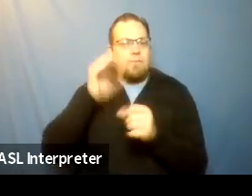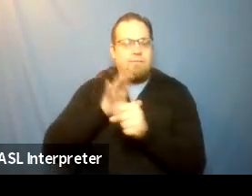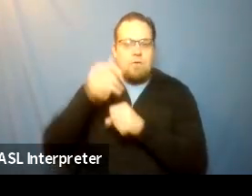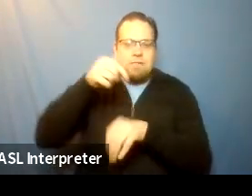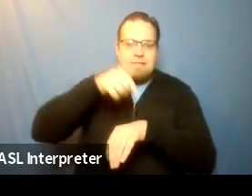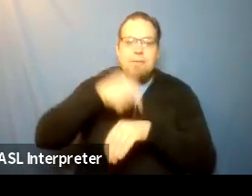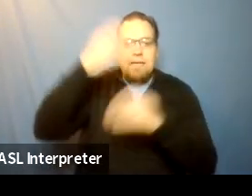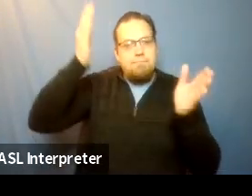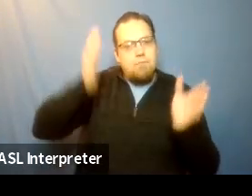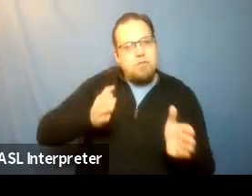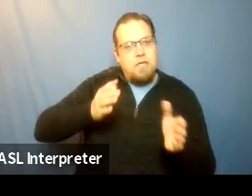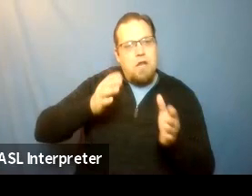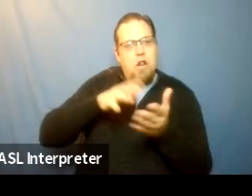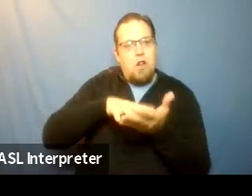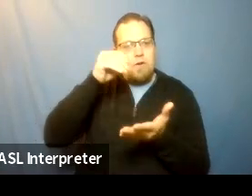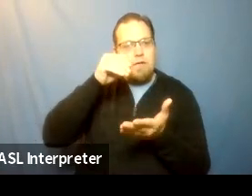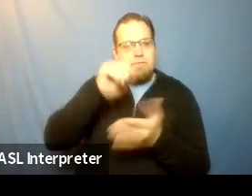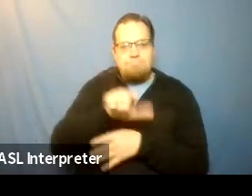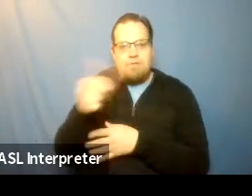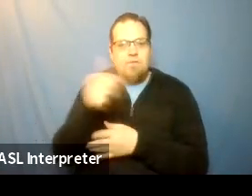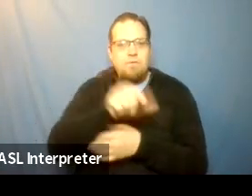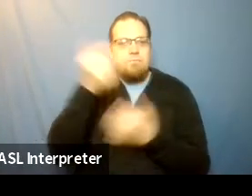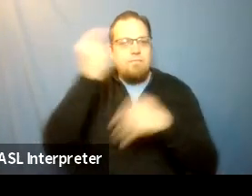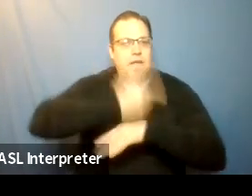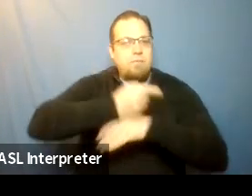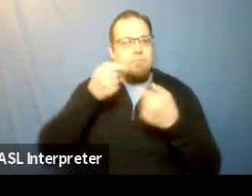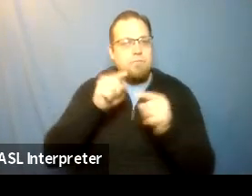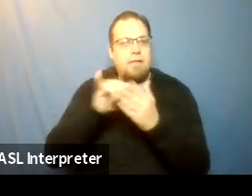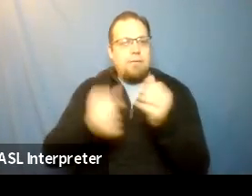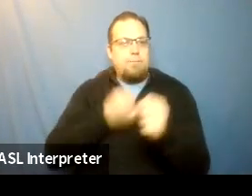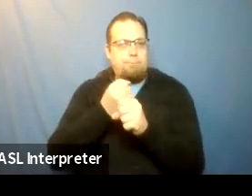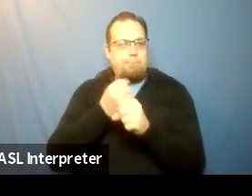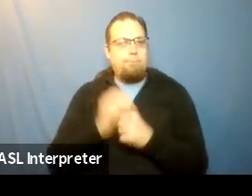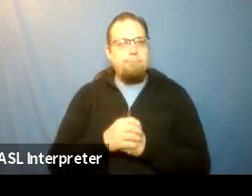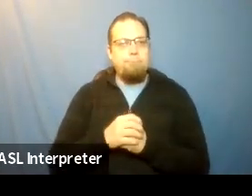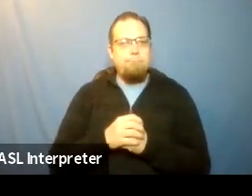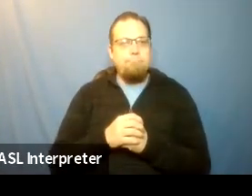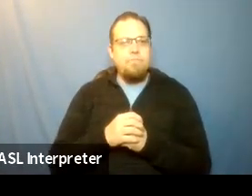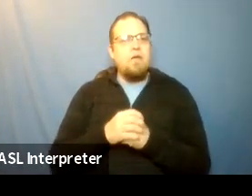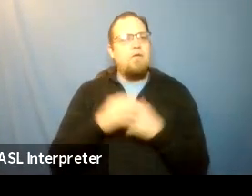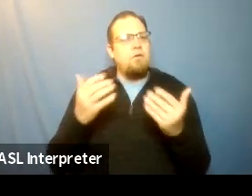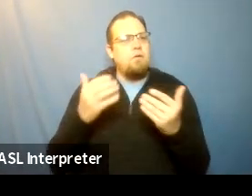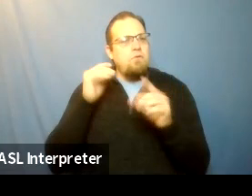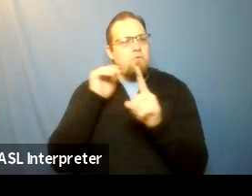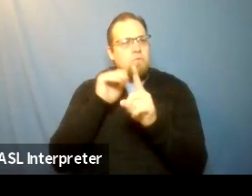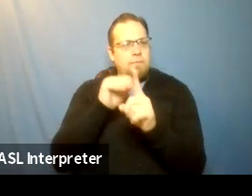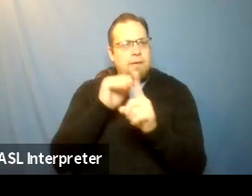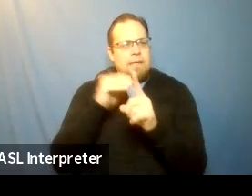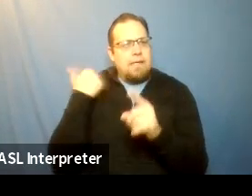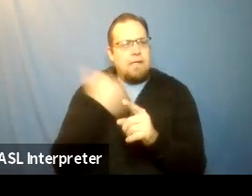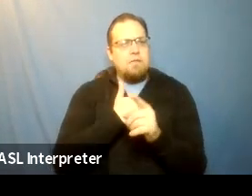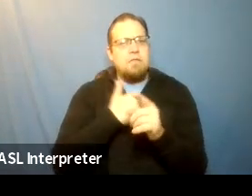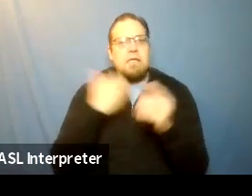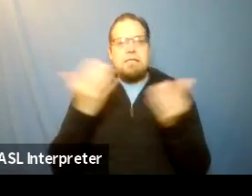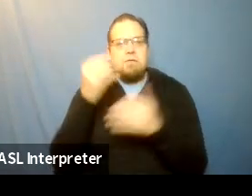in-person learning every other day during the school year. So just to remind us, this is